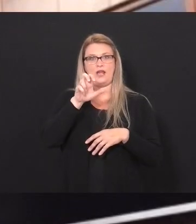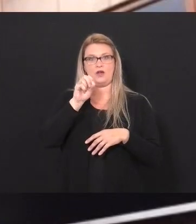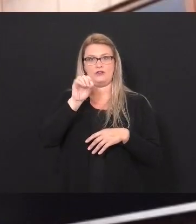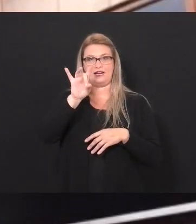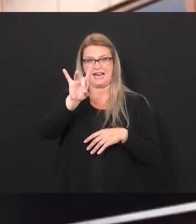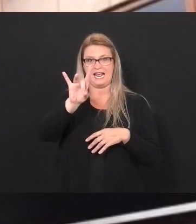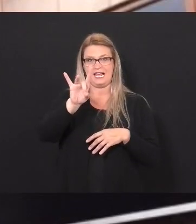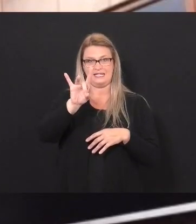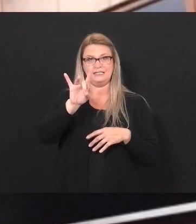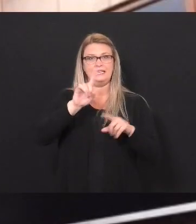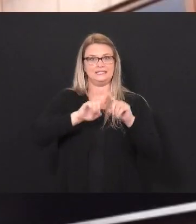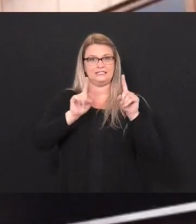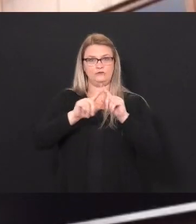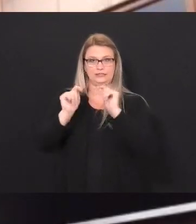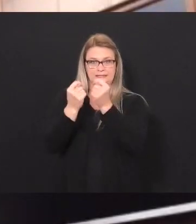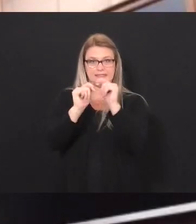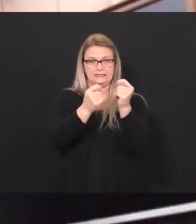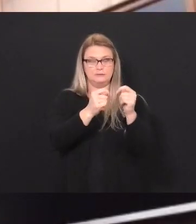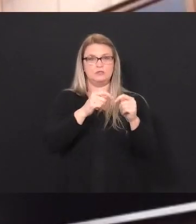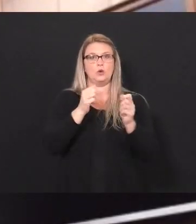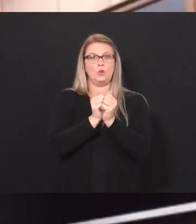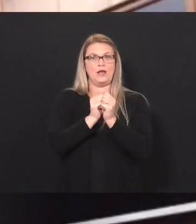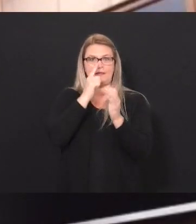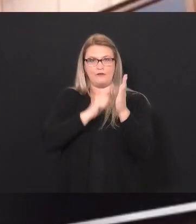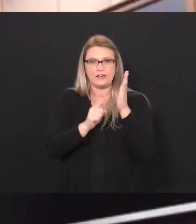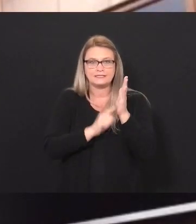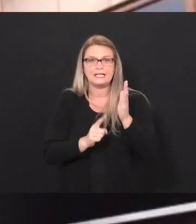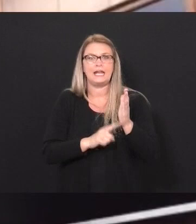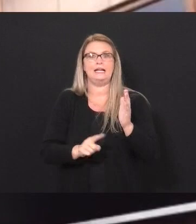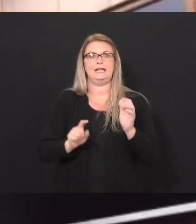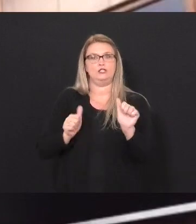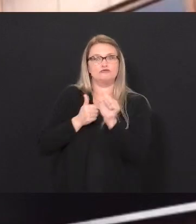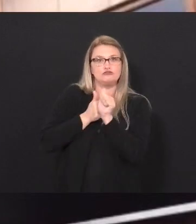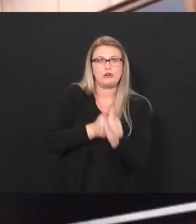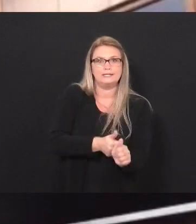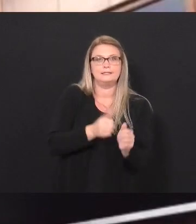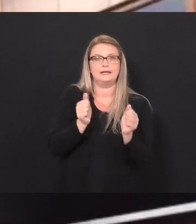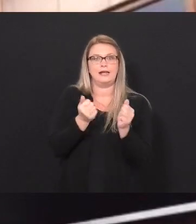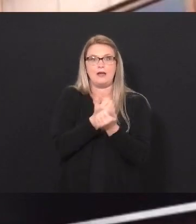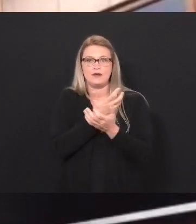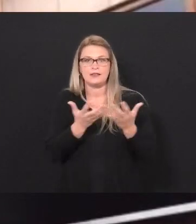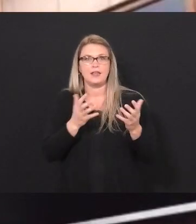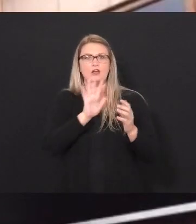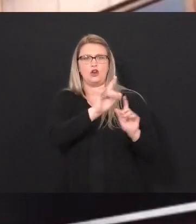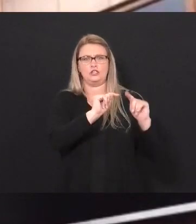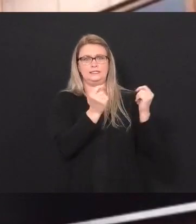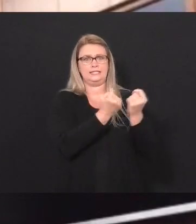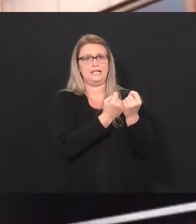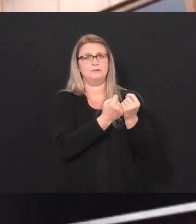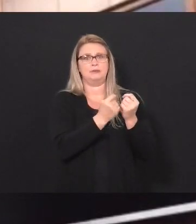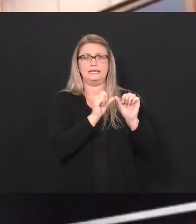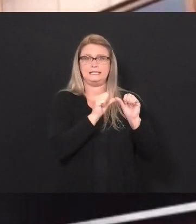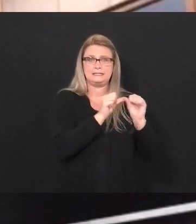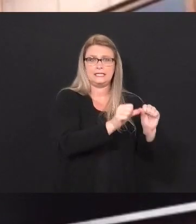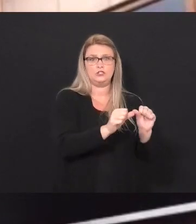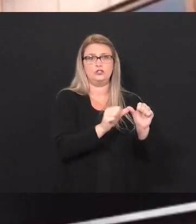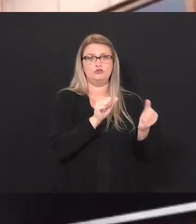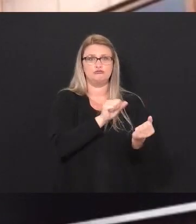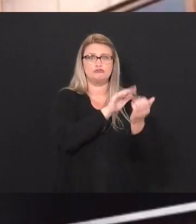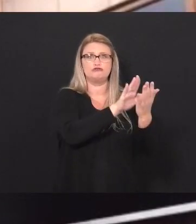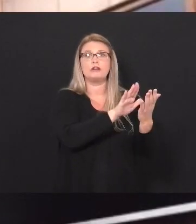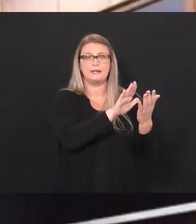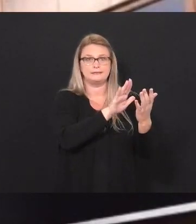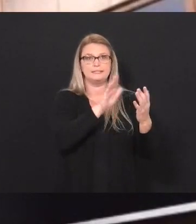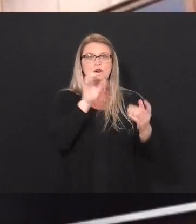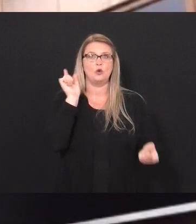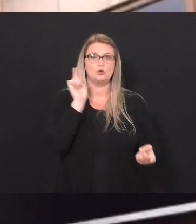with the contact tracing and the other things needed by Dr. Schlemp and her team to continue to help address those things to reduce